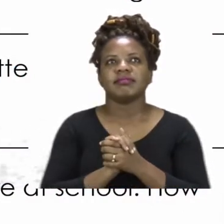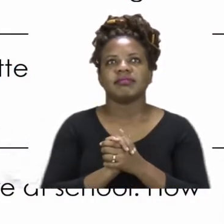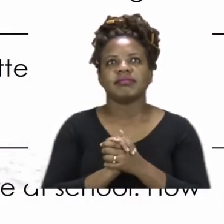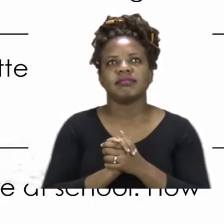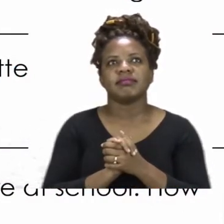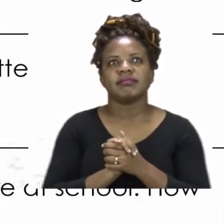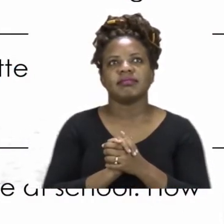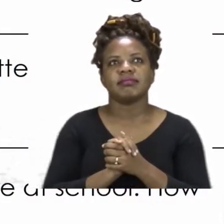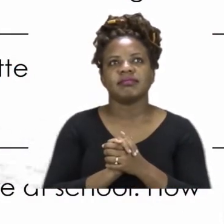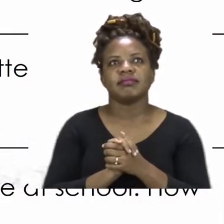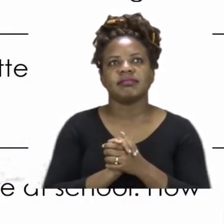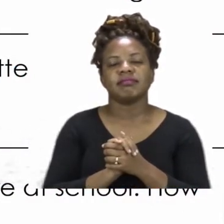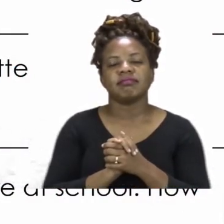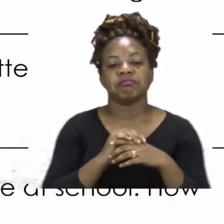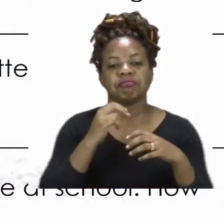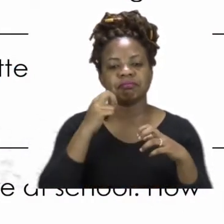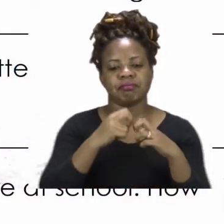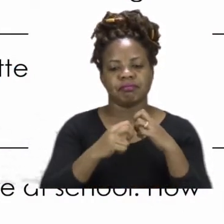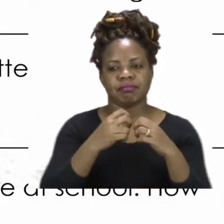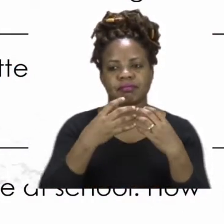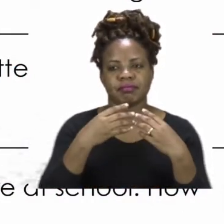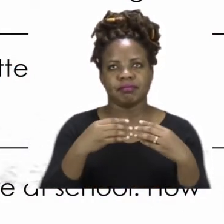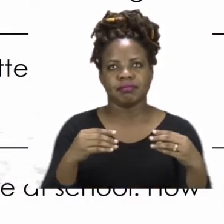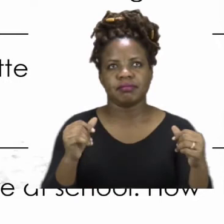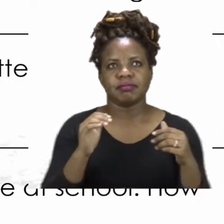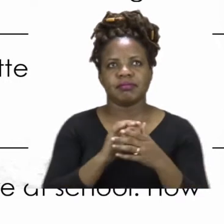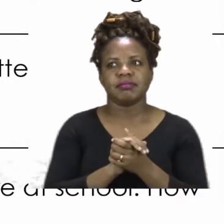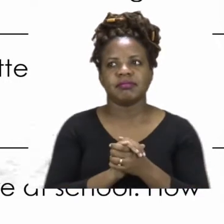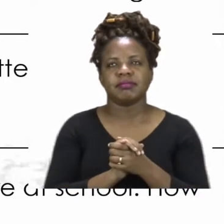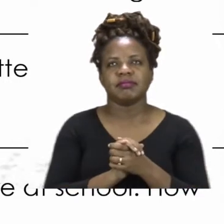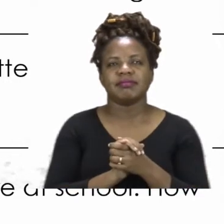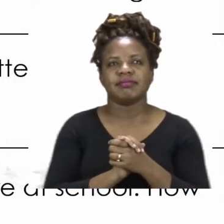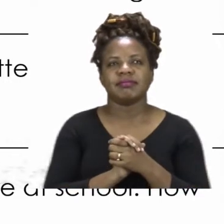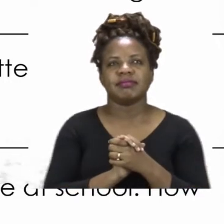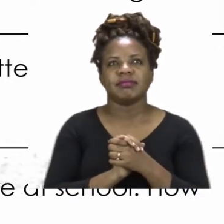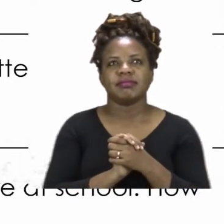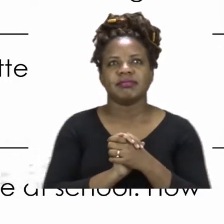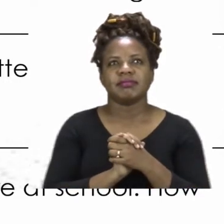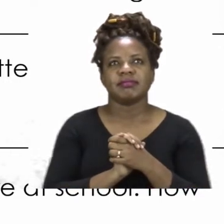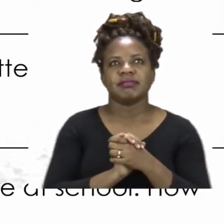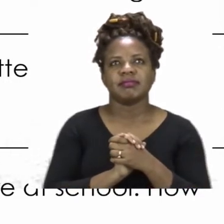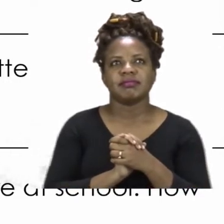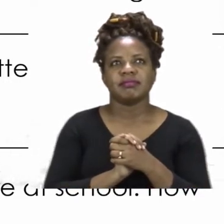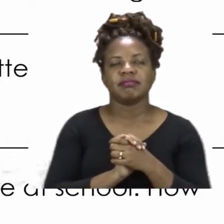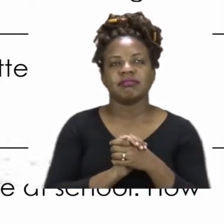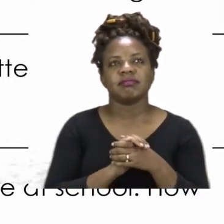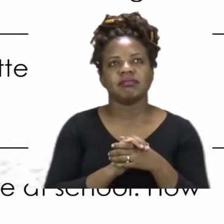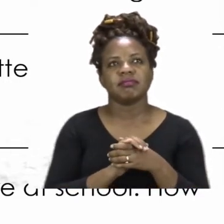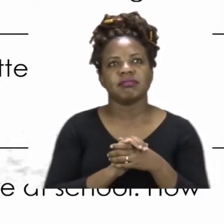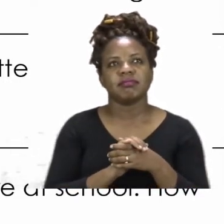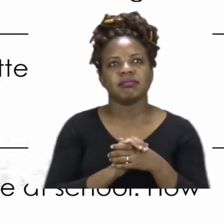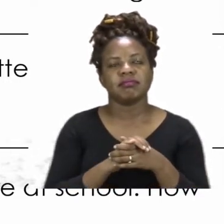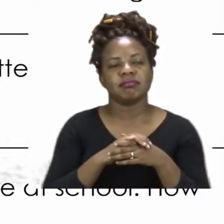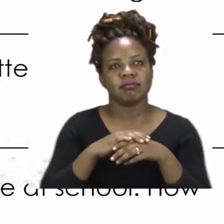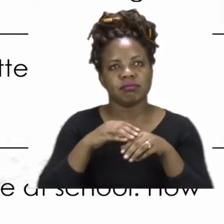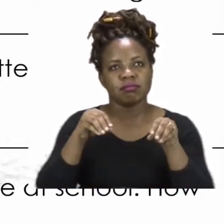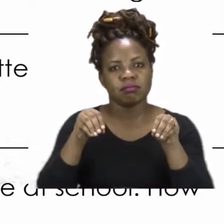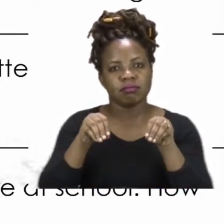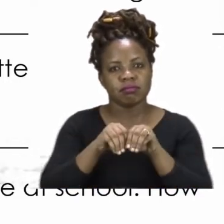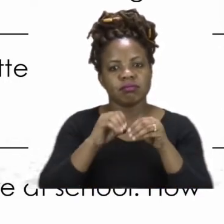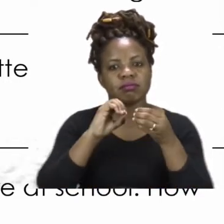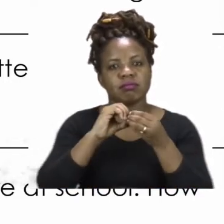we are going to be doing some problem solving. And this time, we are going to be doing